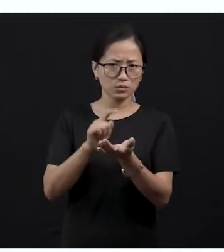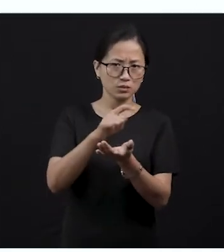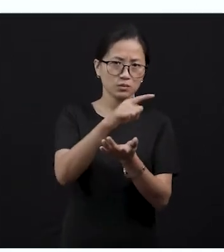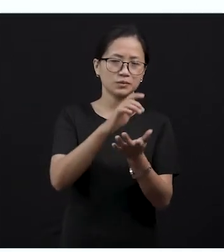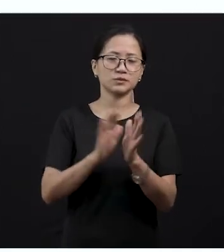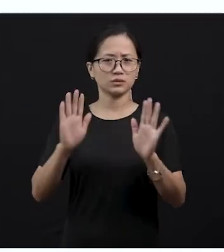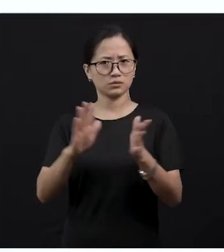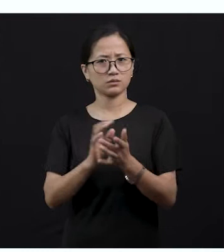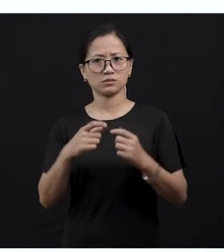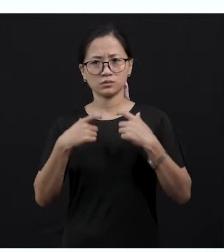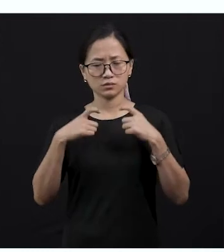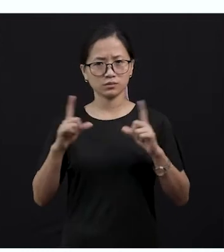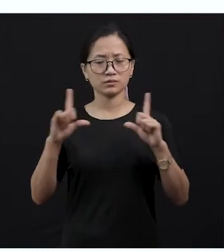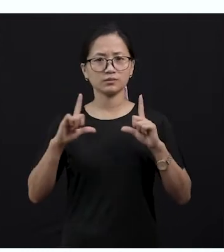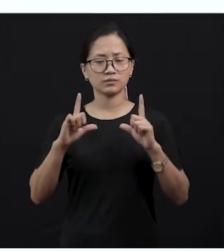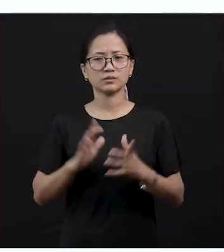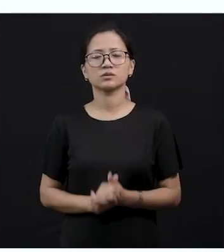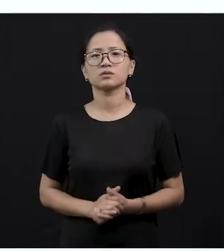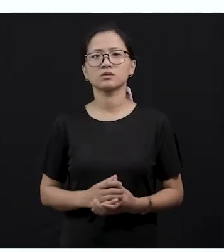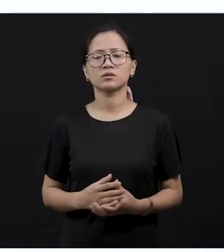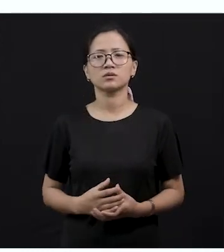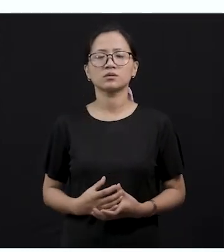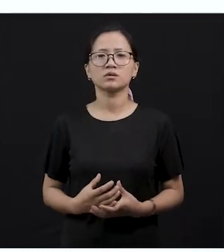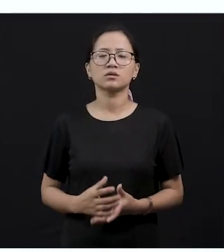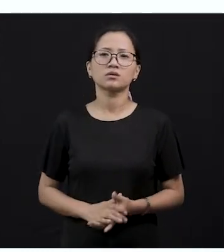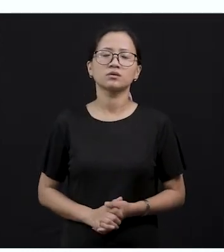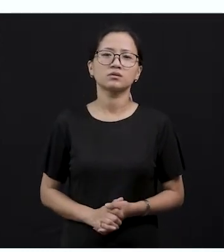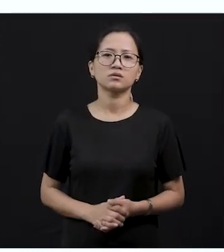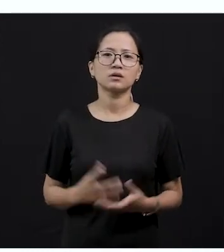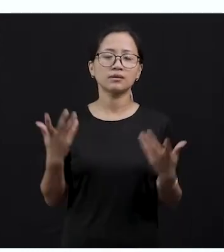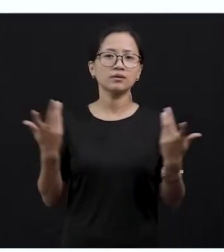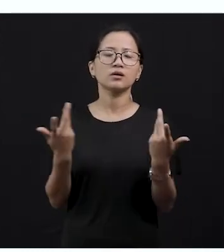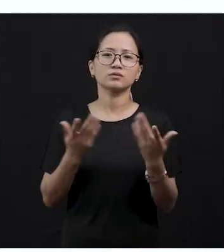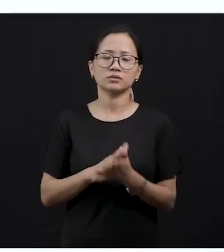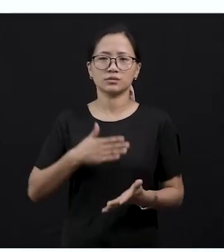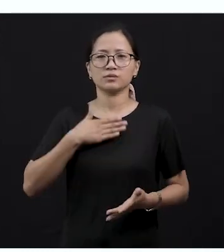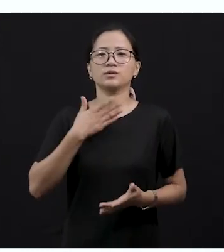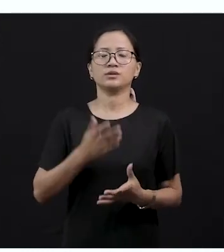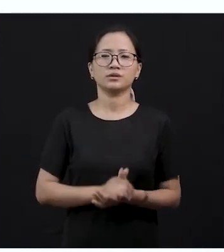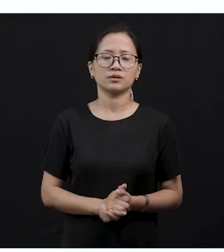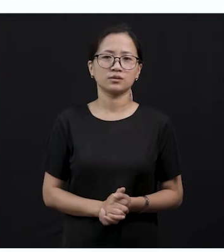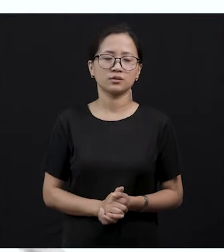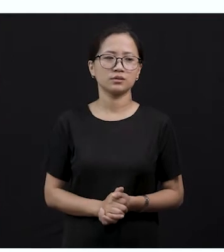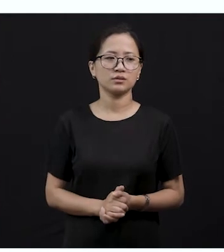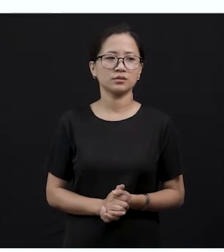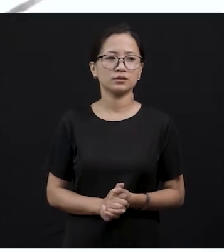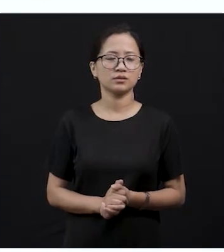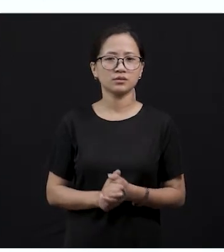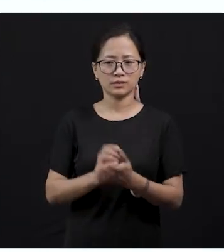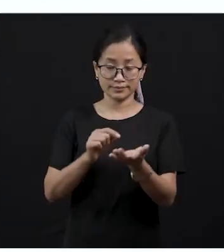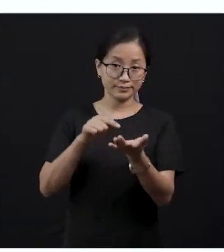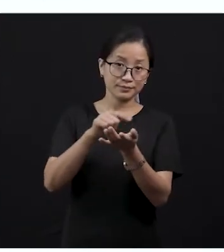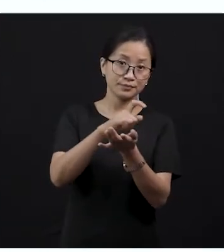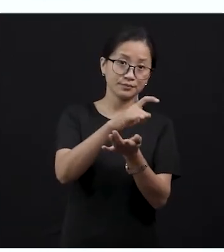lungs? Yes, how do they breathe? They don't have lungs, students. Then how do they breathe? The